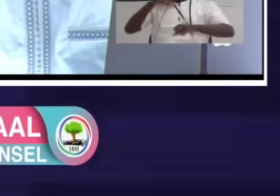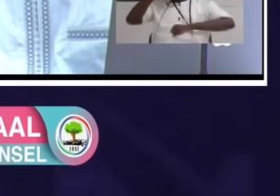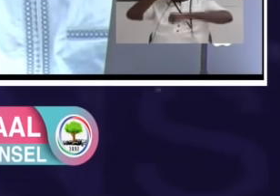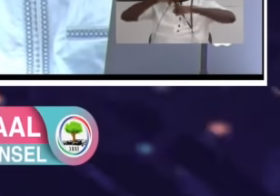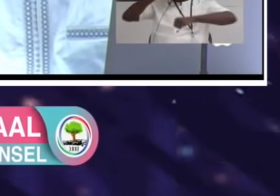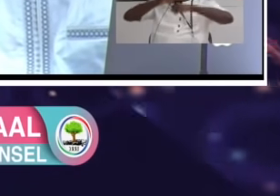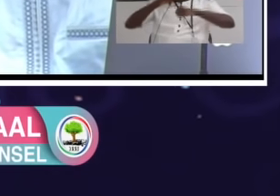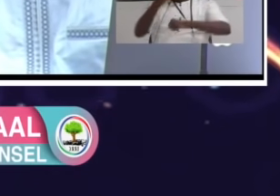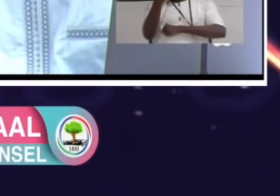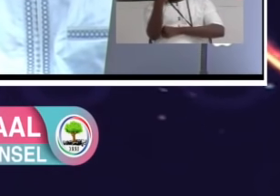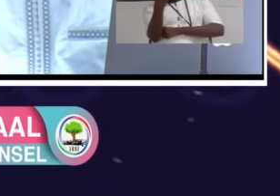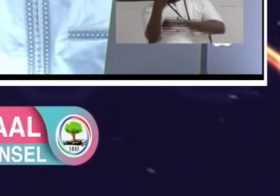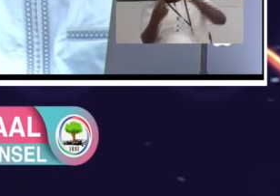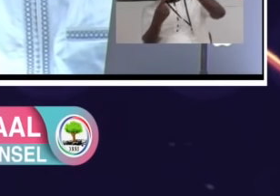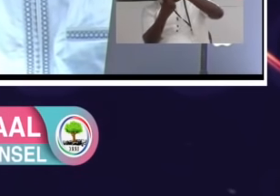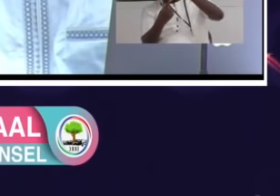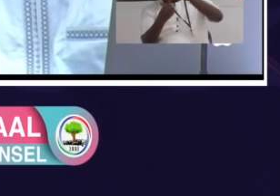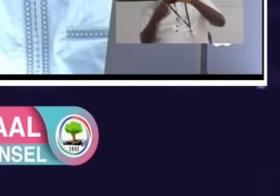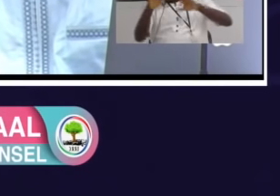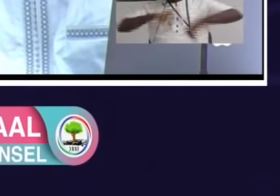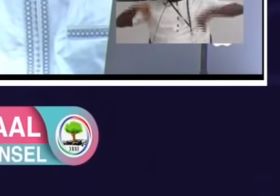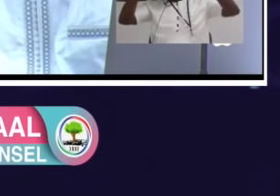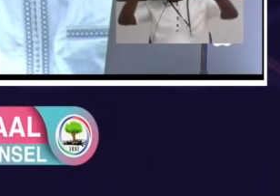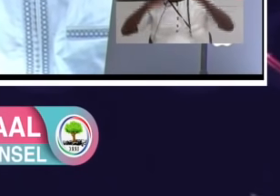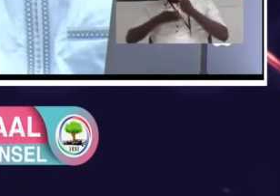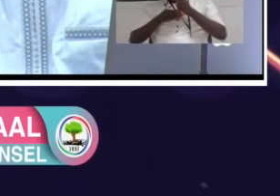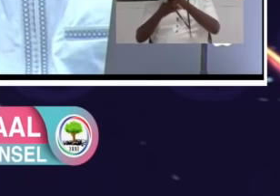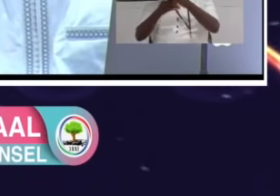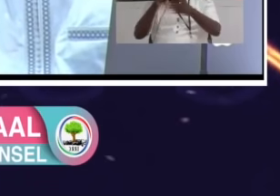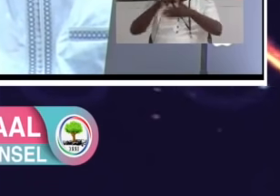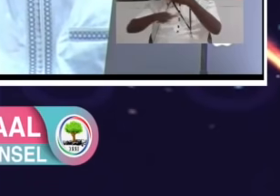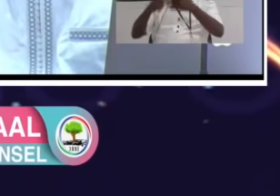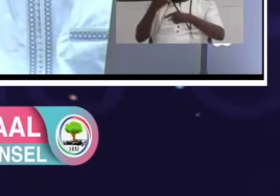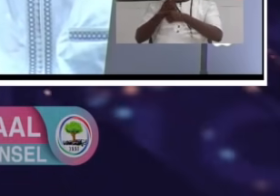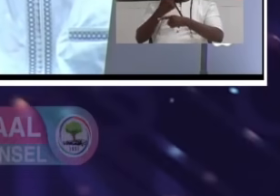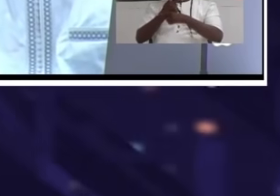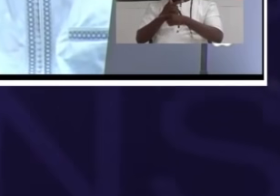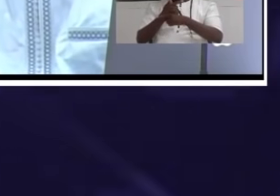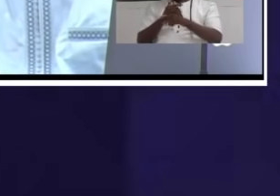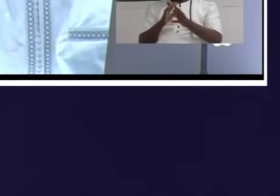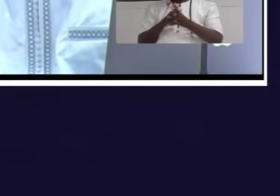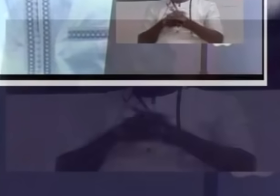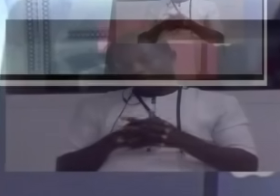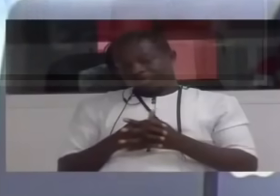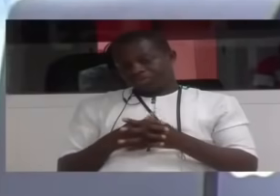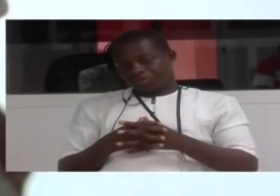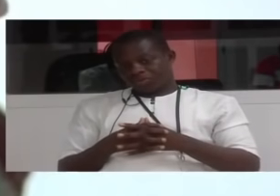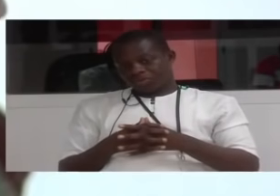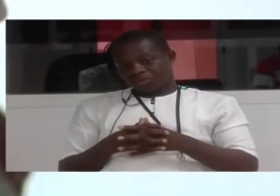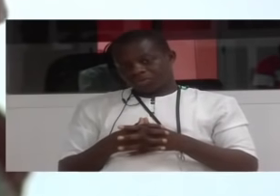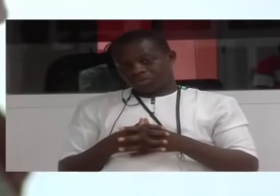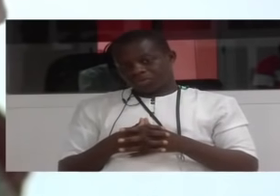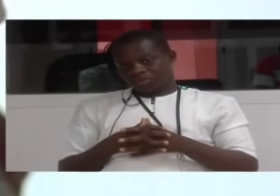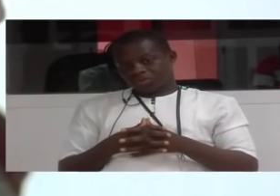three important imams in the country. Wakanga binyo binyo teacher to nyeti imam